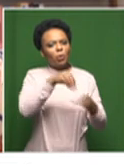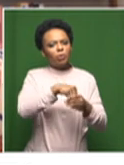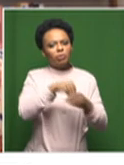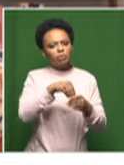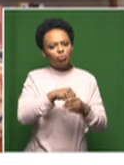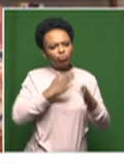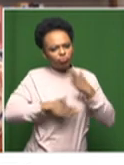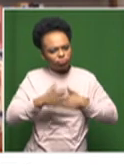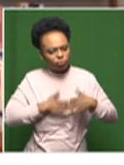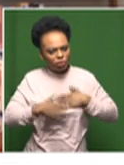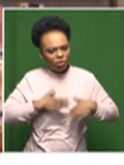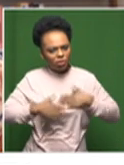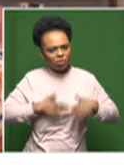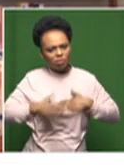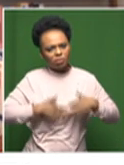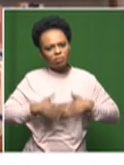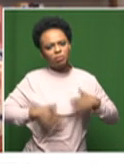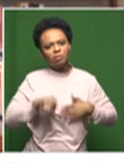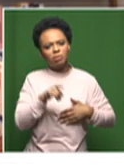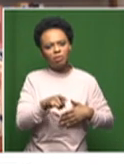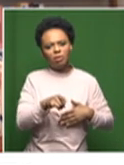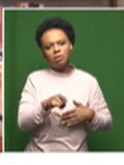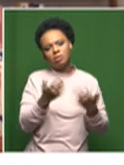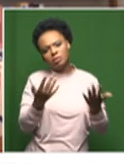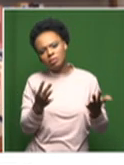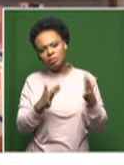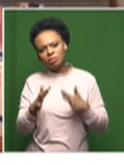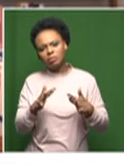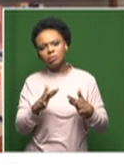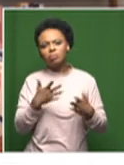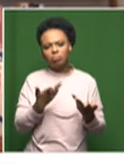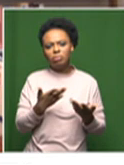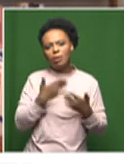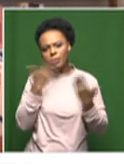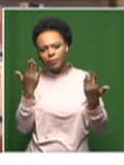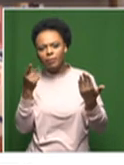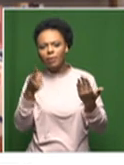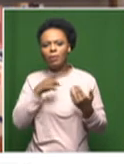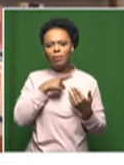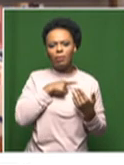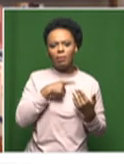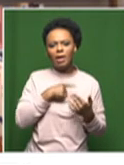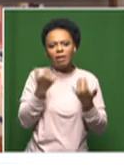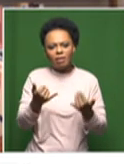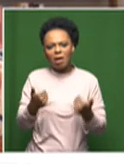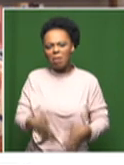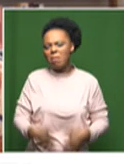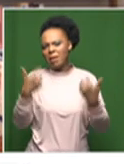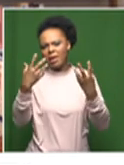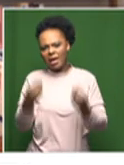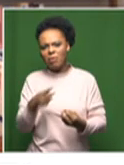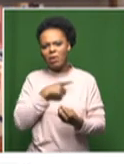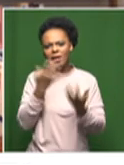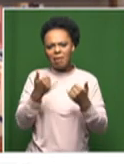and tolerance, which has been very much part of our public discourse, maybe a lot more so at the beginning of